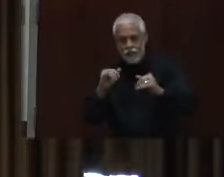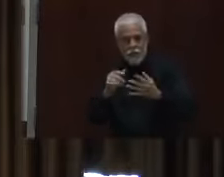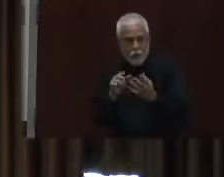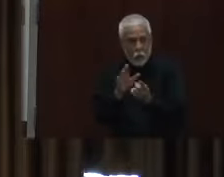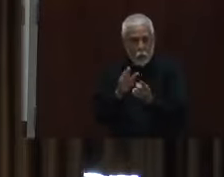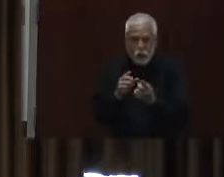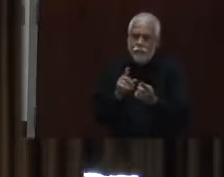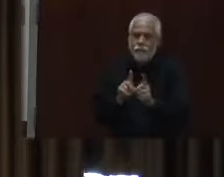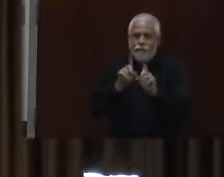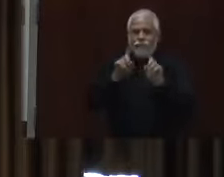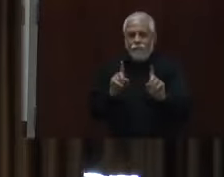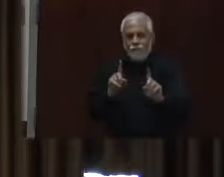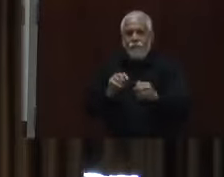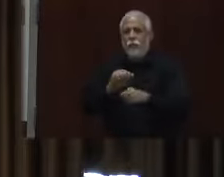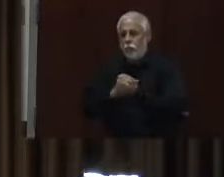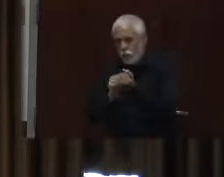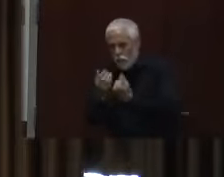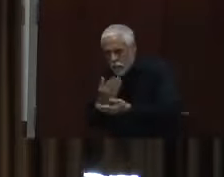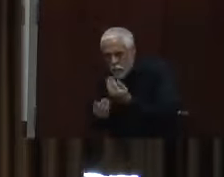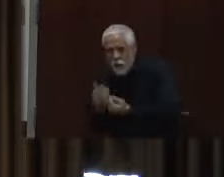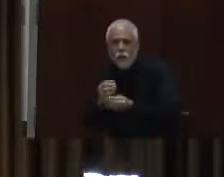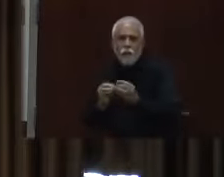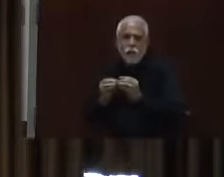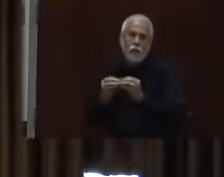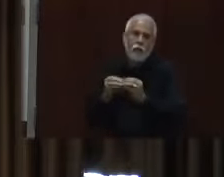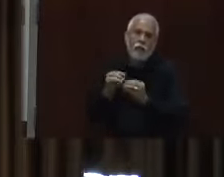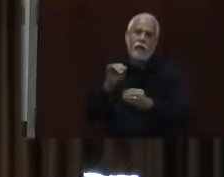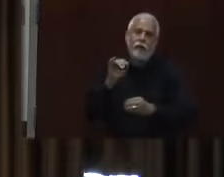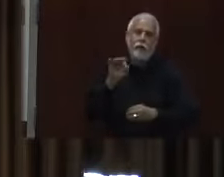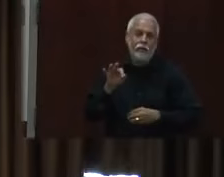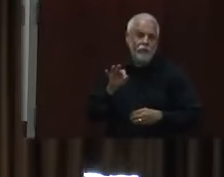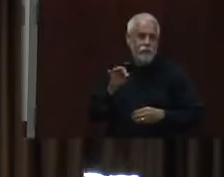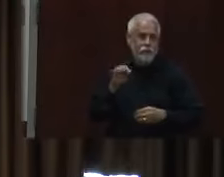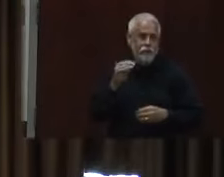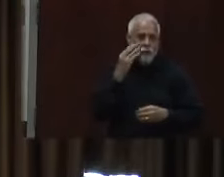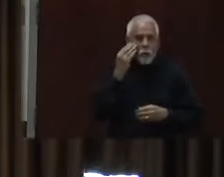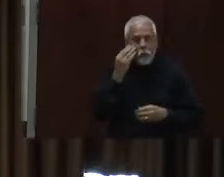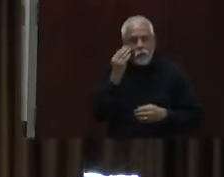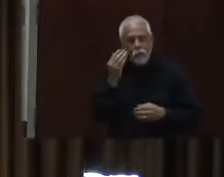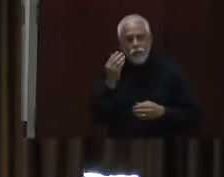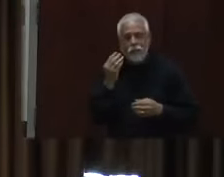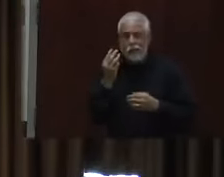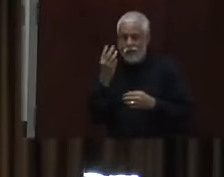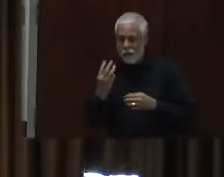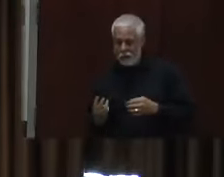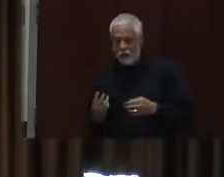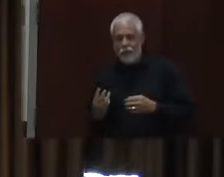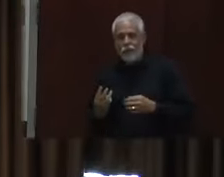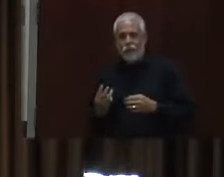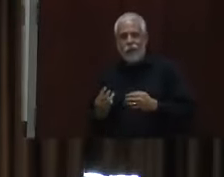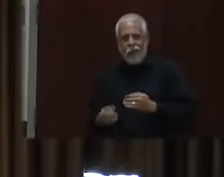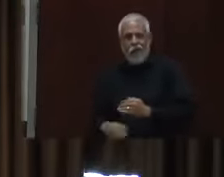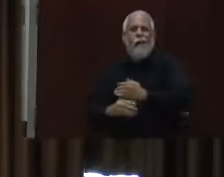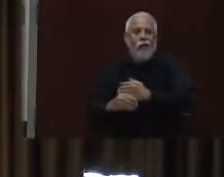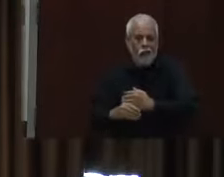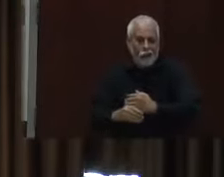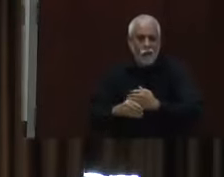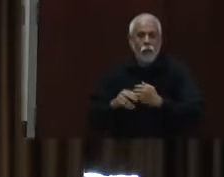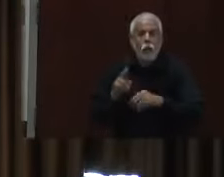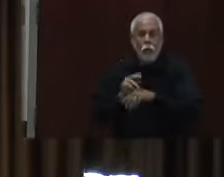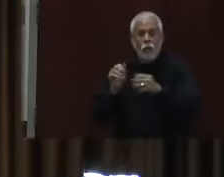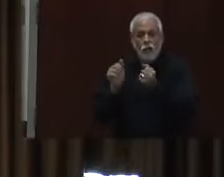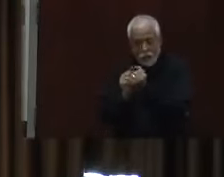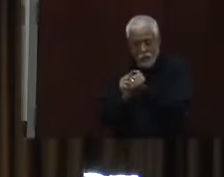spaces, keeping our distance, washing our hands as much. If, the 3 W's are additive. So when we use